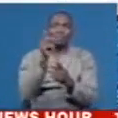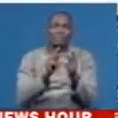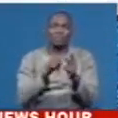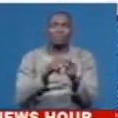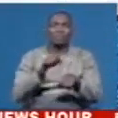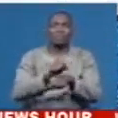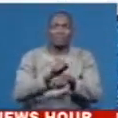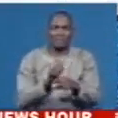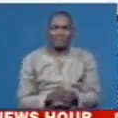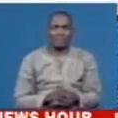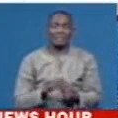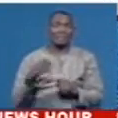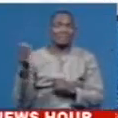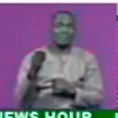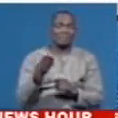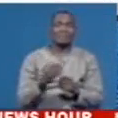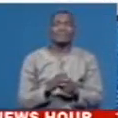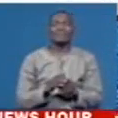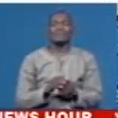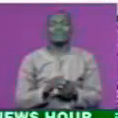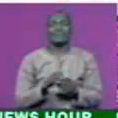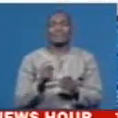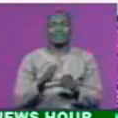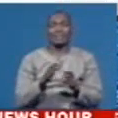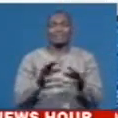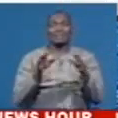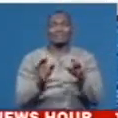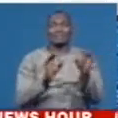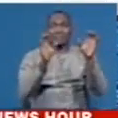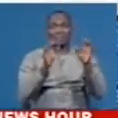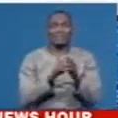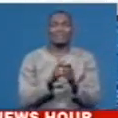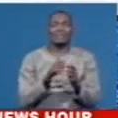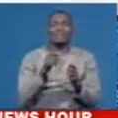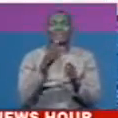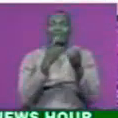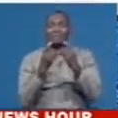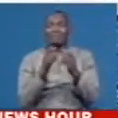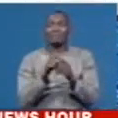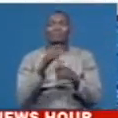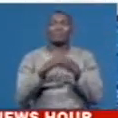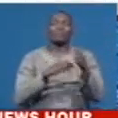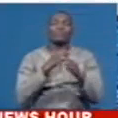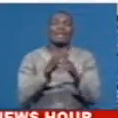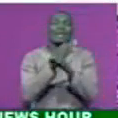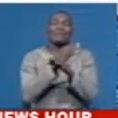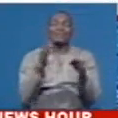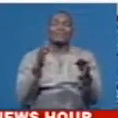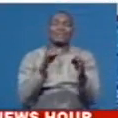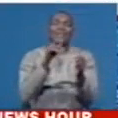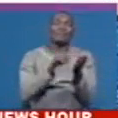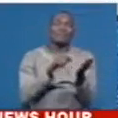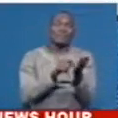their duties. Speaking at the UNESCO Guillermo Cano Prize ceremony and gala dinner of the World Freedom Press